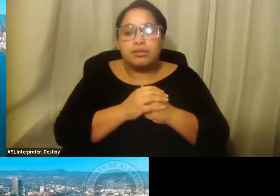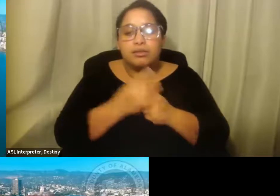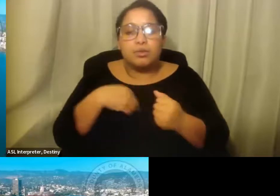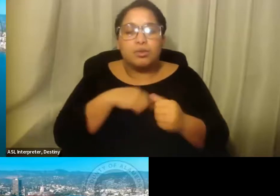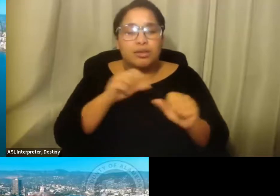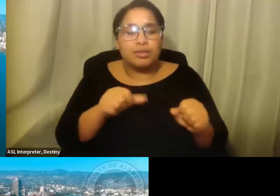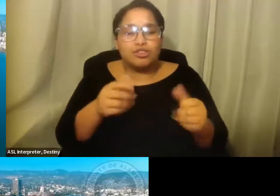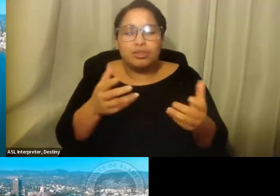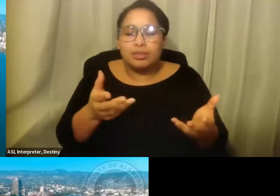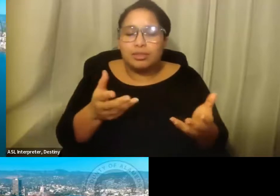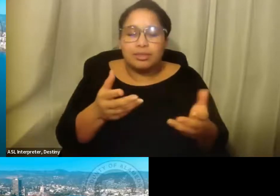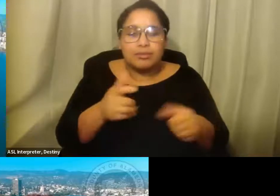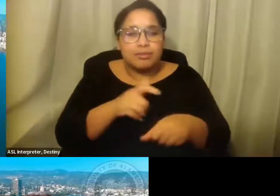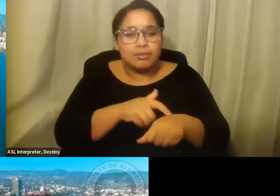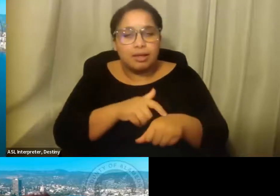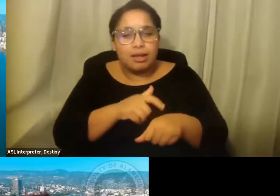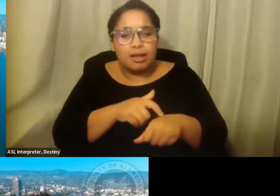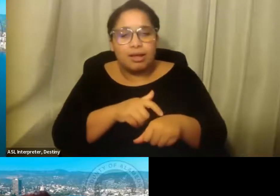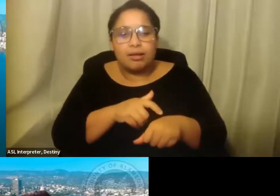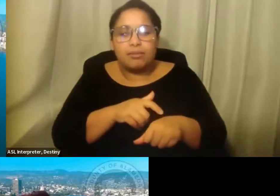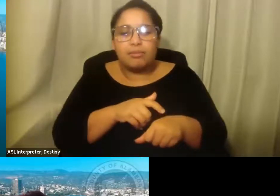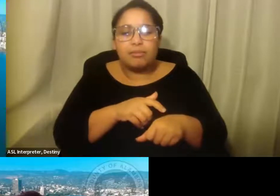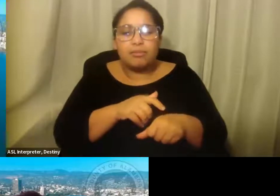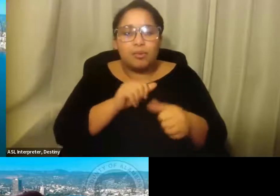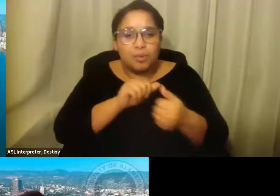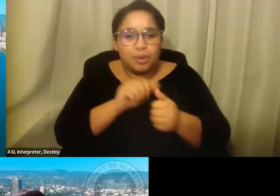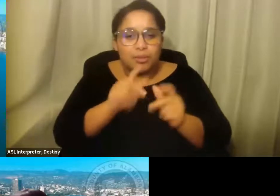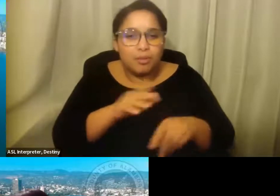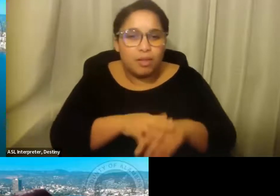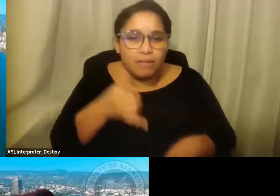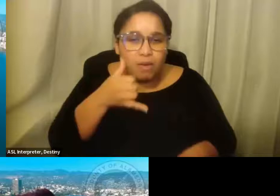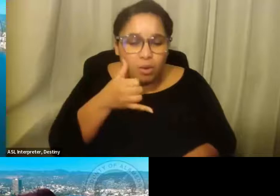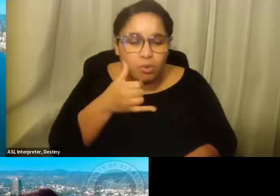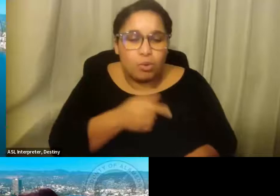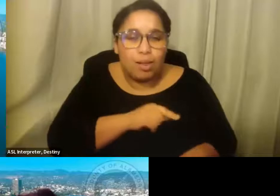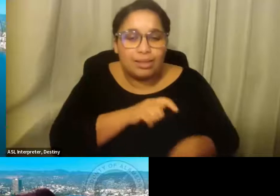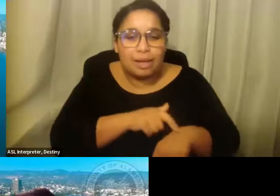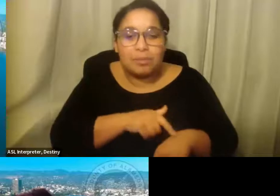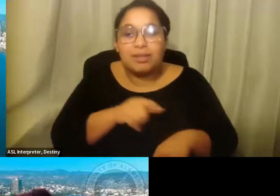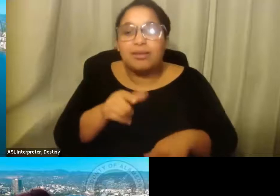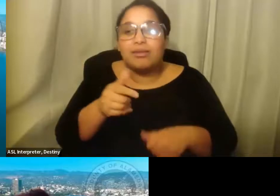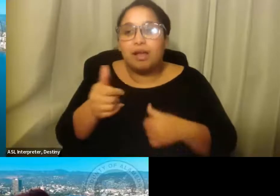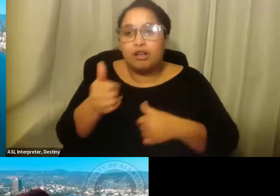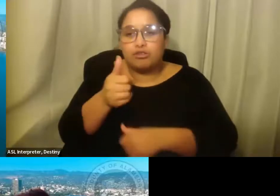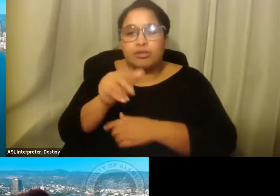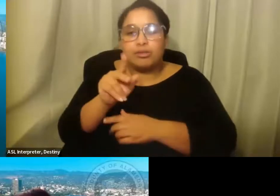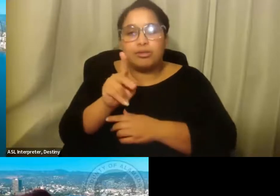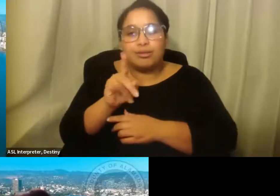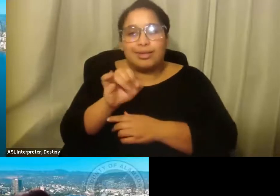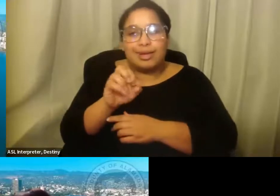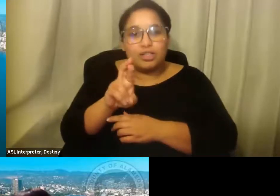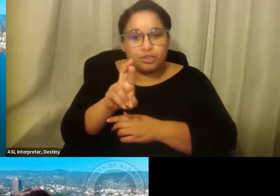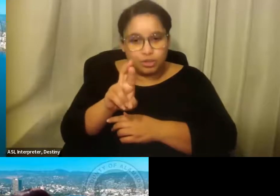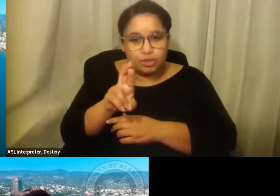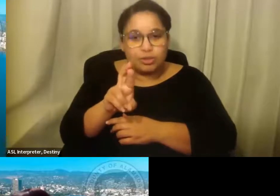just spend time, quality time with people on the phone, because I'm a Kaiser patient. So if you do,